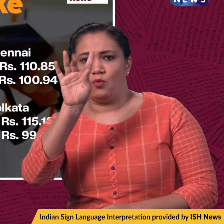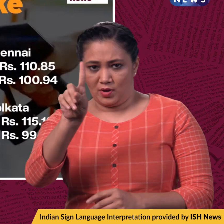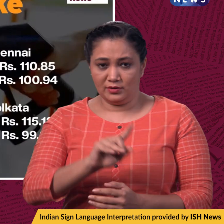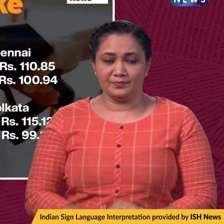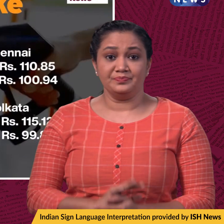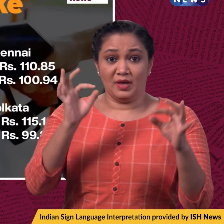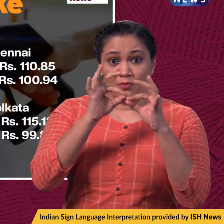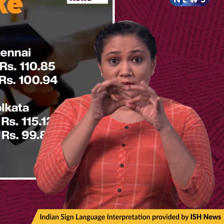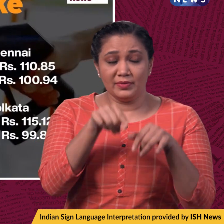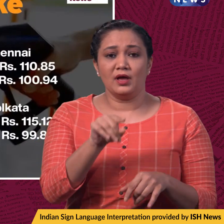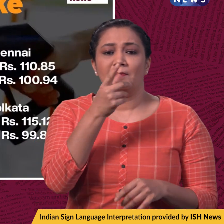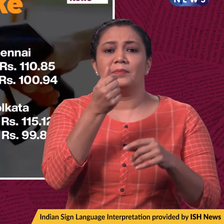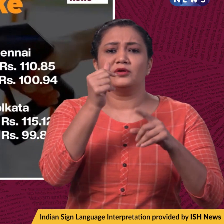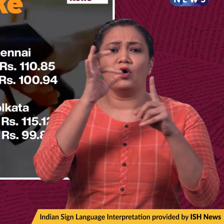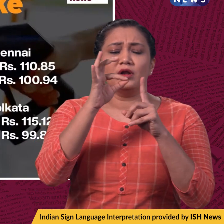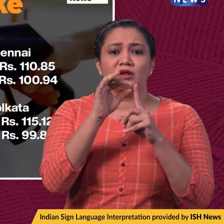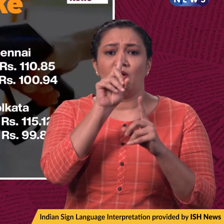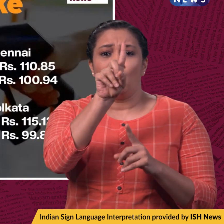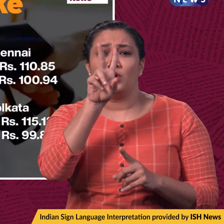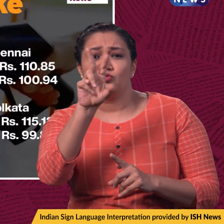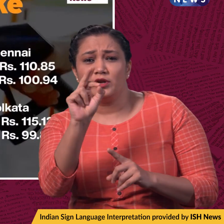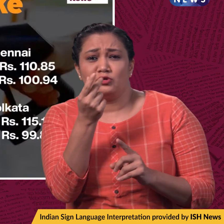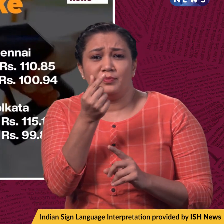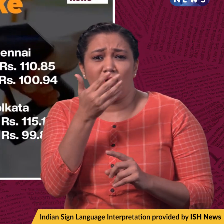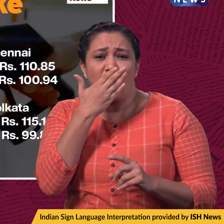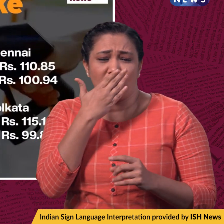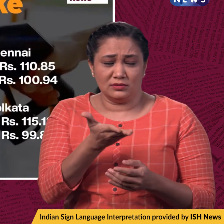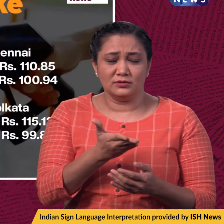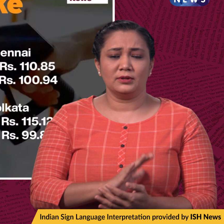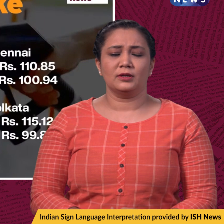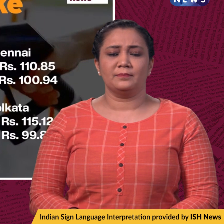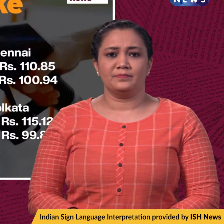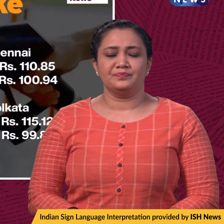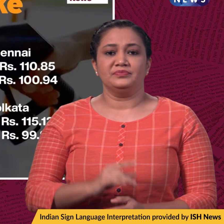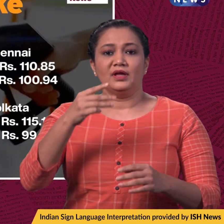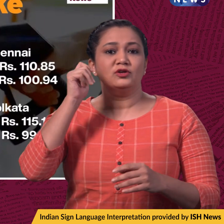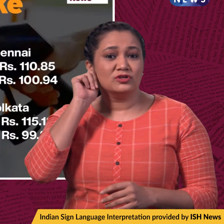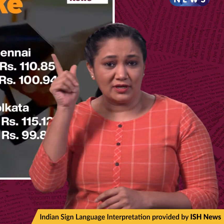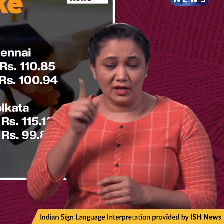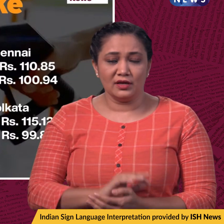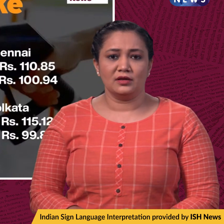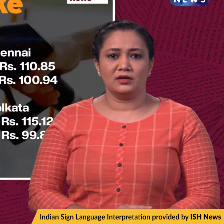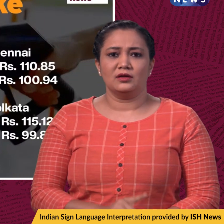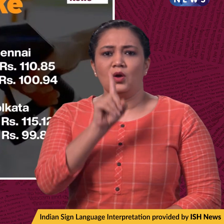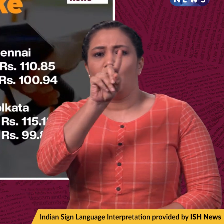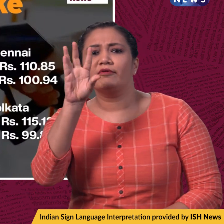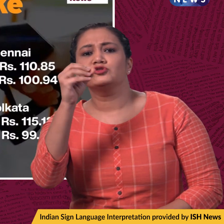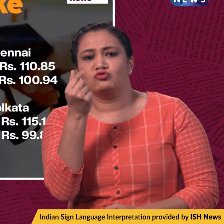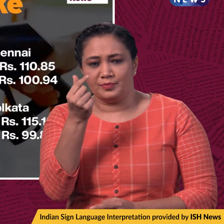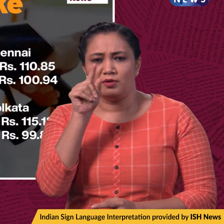105.41 rupees per litre. Mumbai, petrol has reached 120 rupees per litre. In Chennai, it's at about